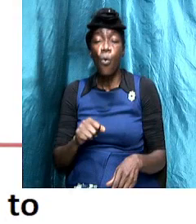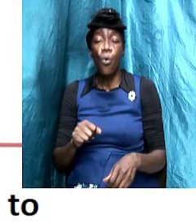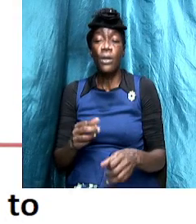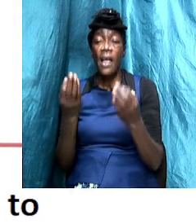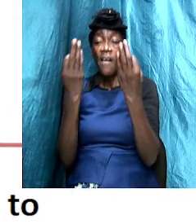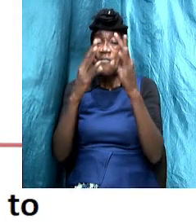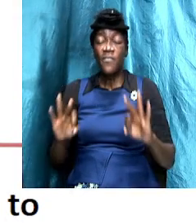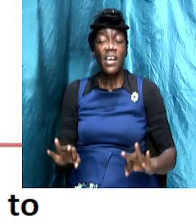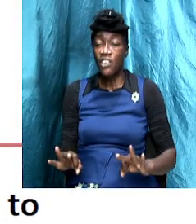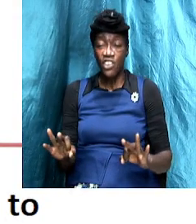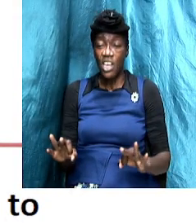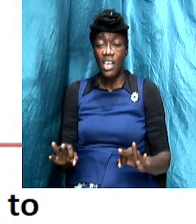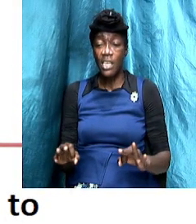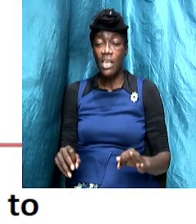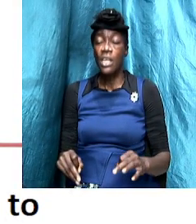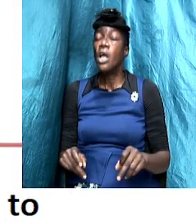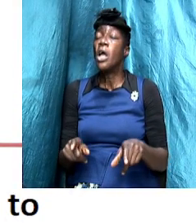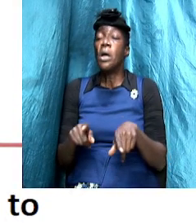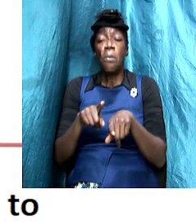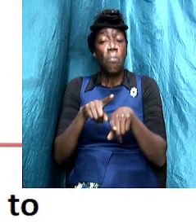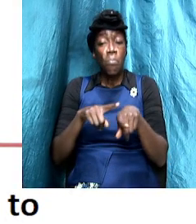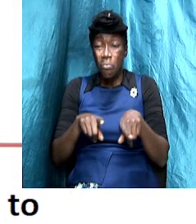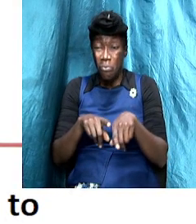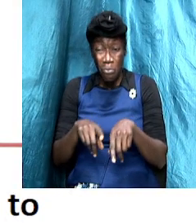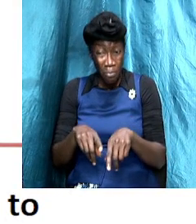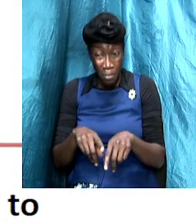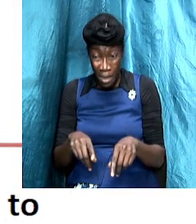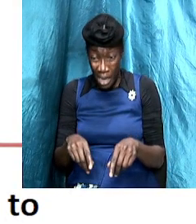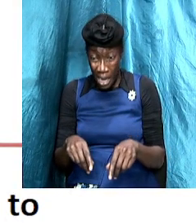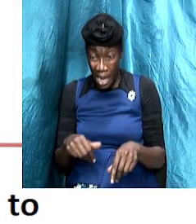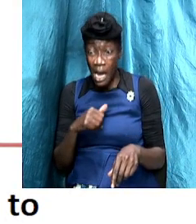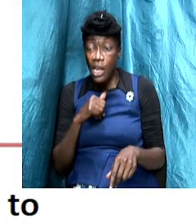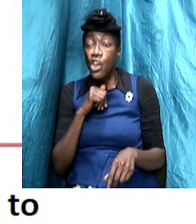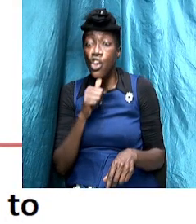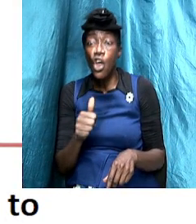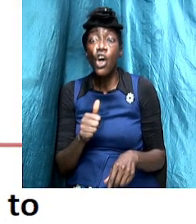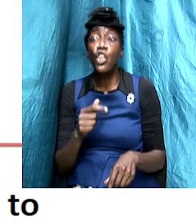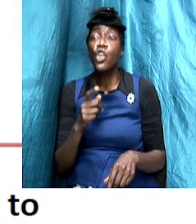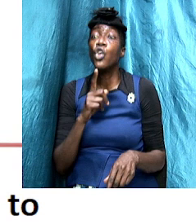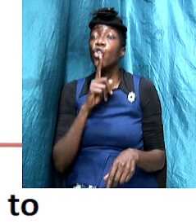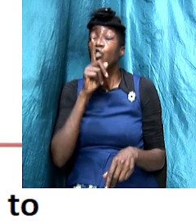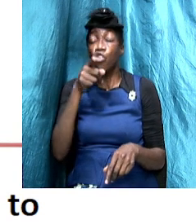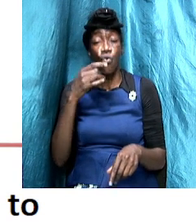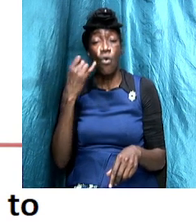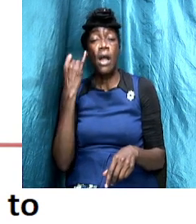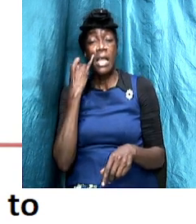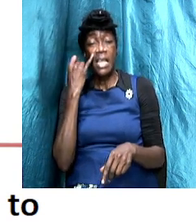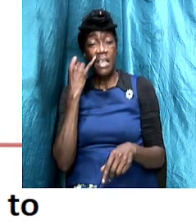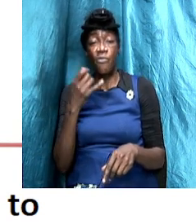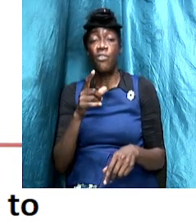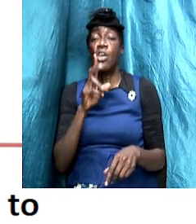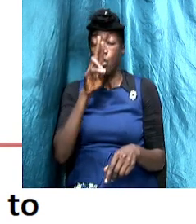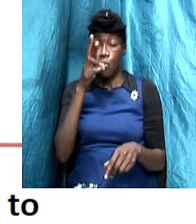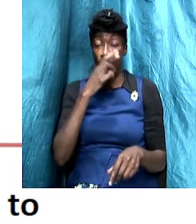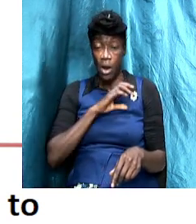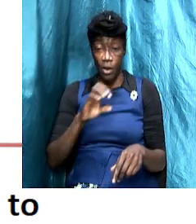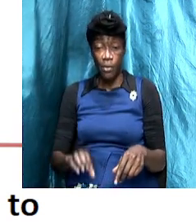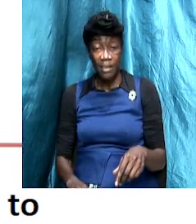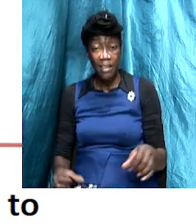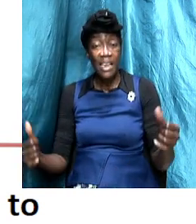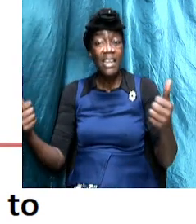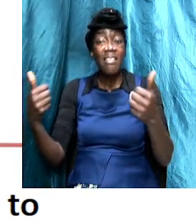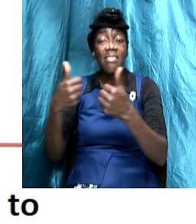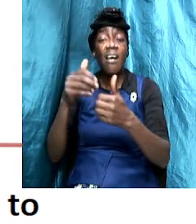she's a Christian. I'm not sure if he's a Christian. So there is an attack on our lifestyle, but we must understand